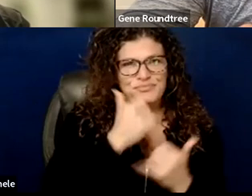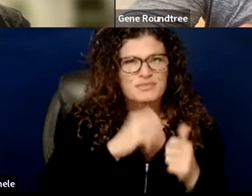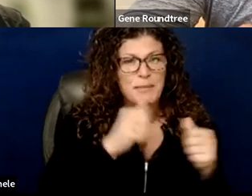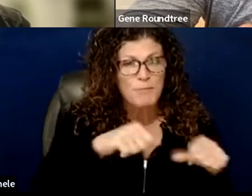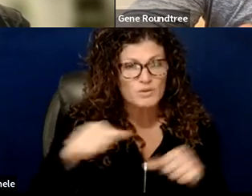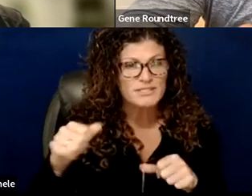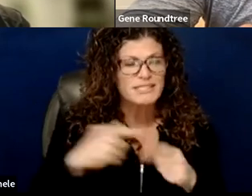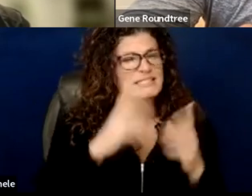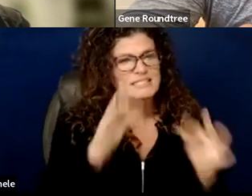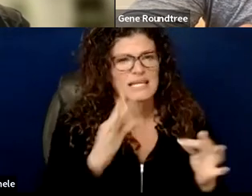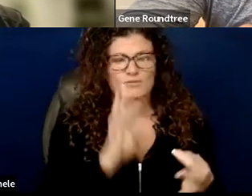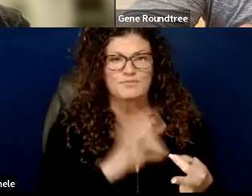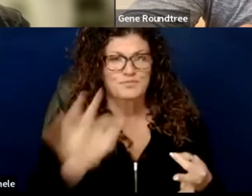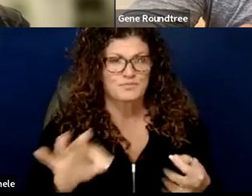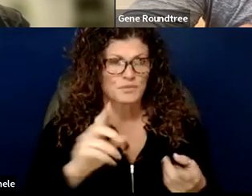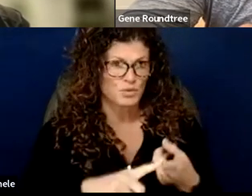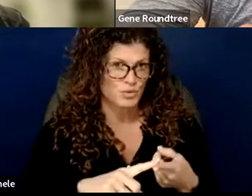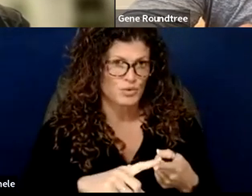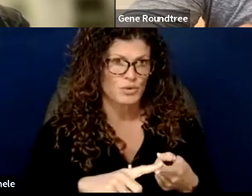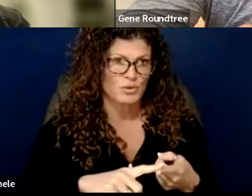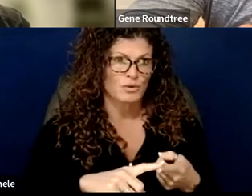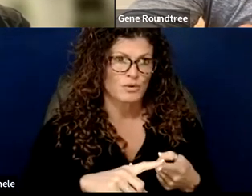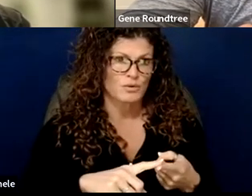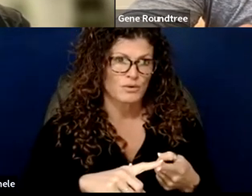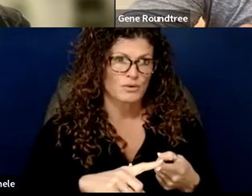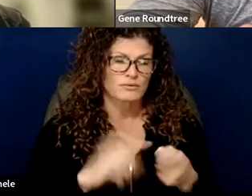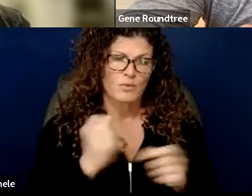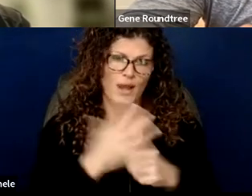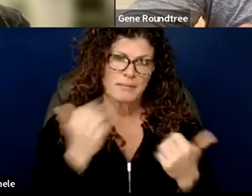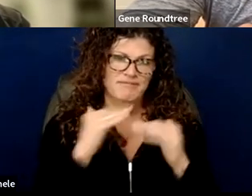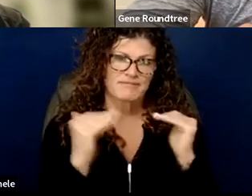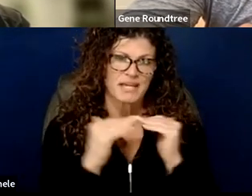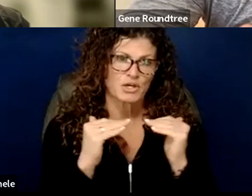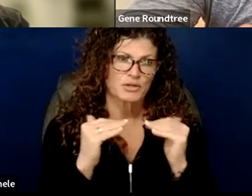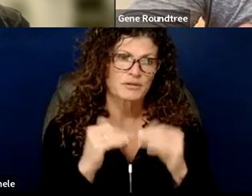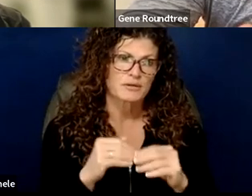we've decided to extend the response deadline to be fair to meet